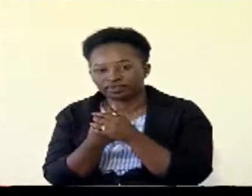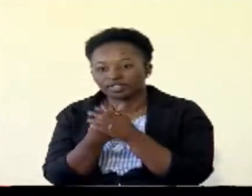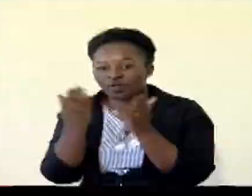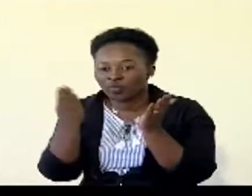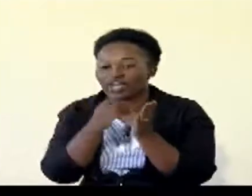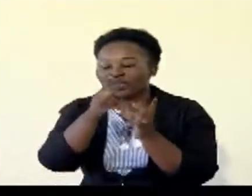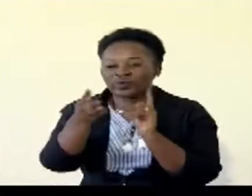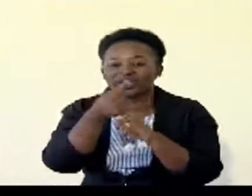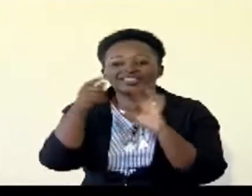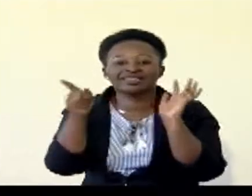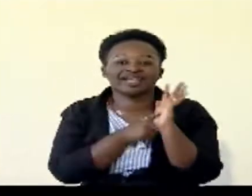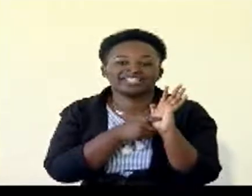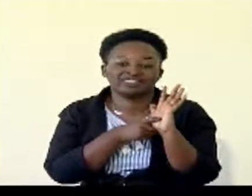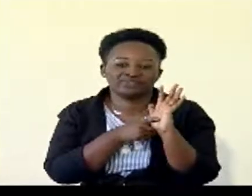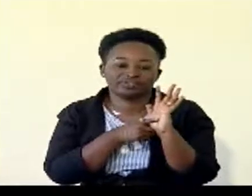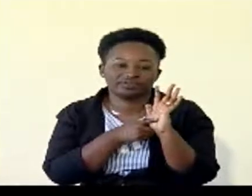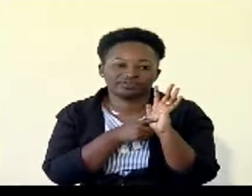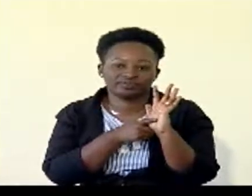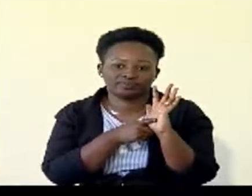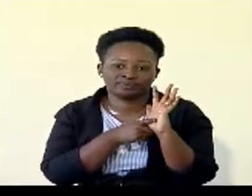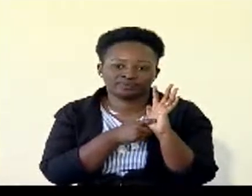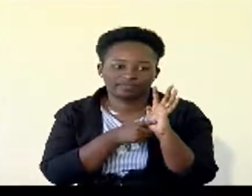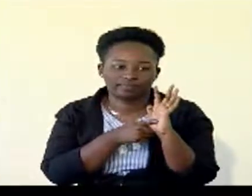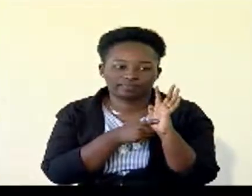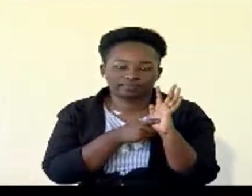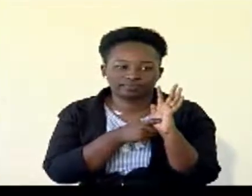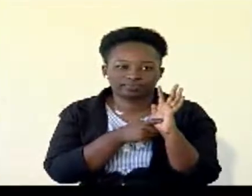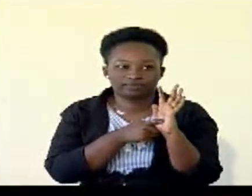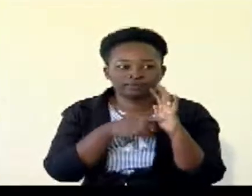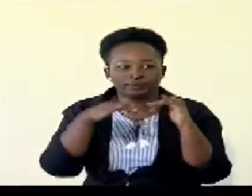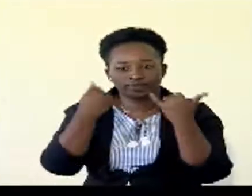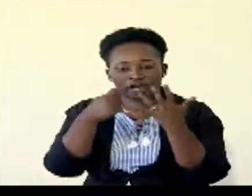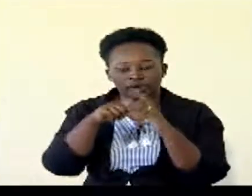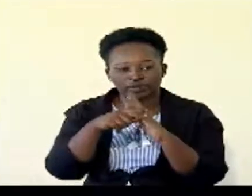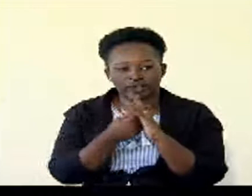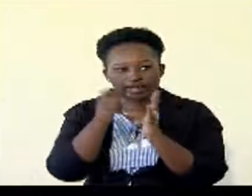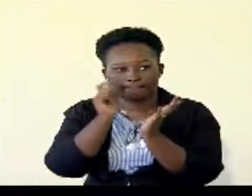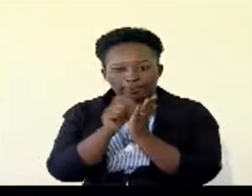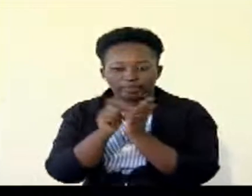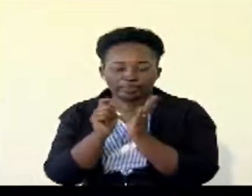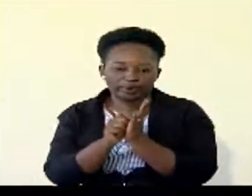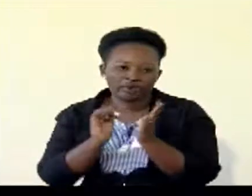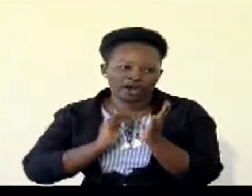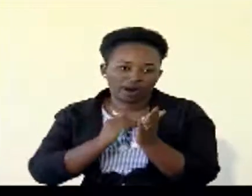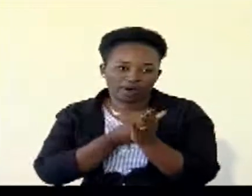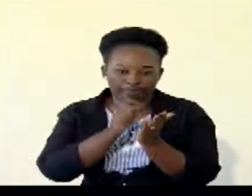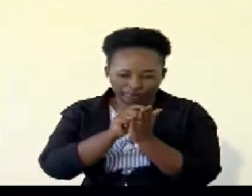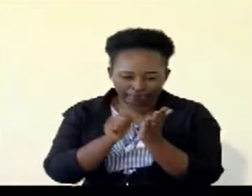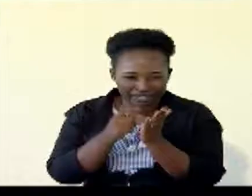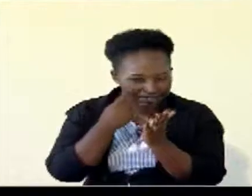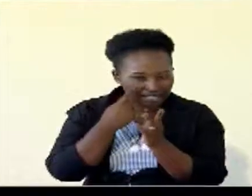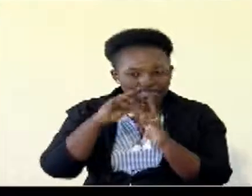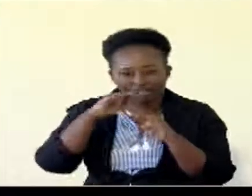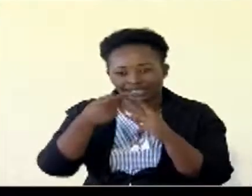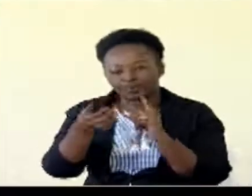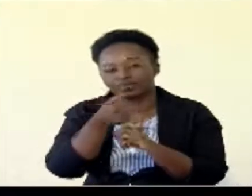get negative from. Okay? So let us press our calculator and see what answers we shall